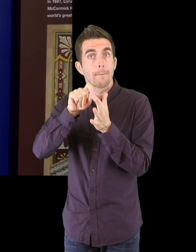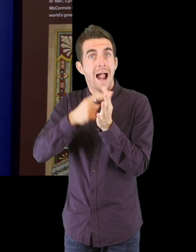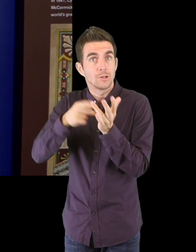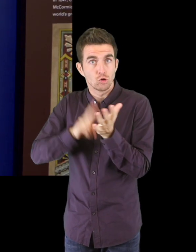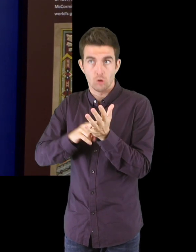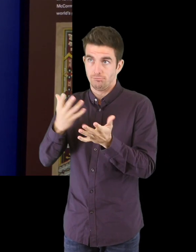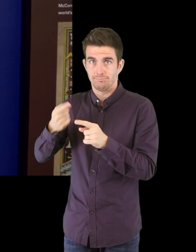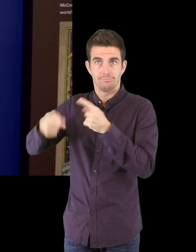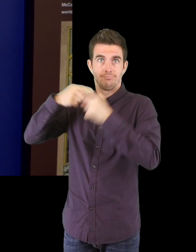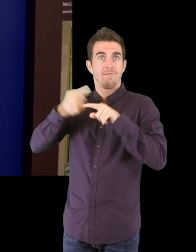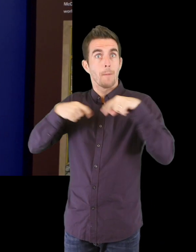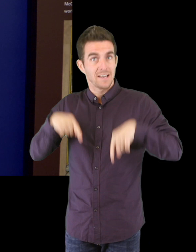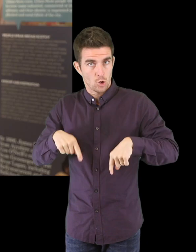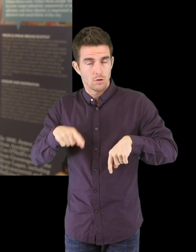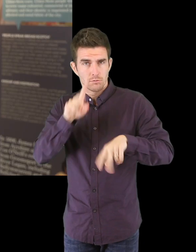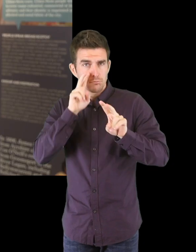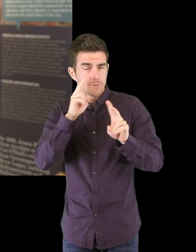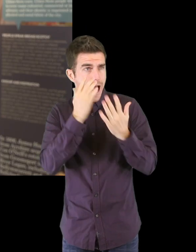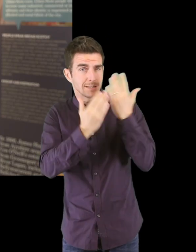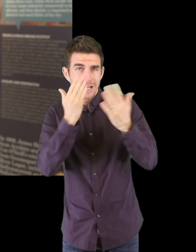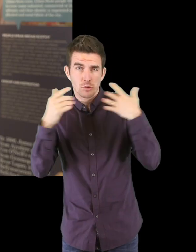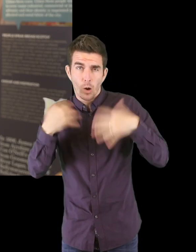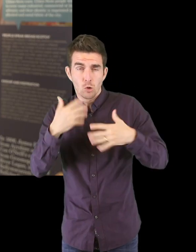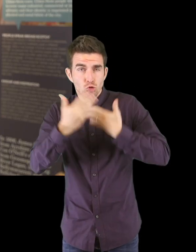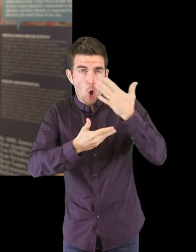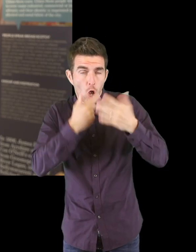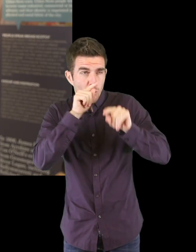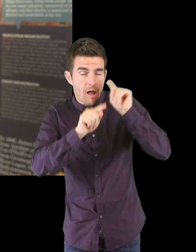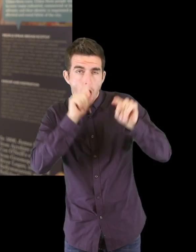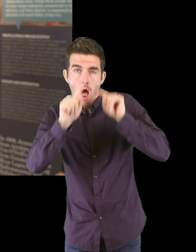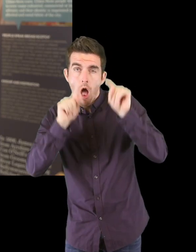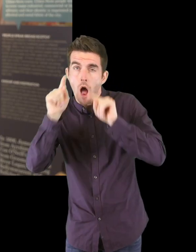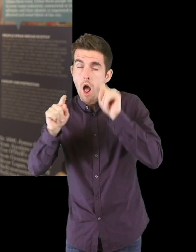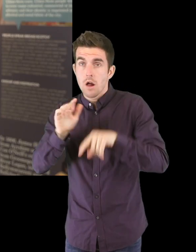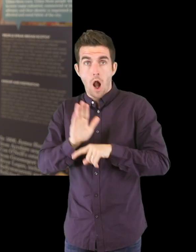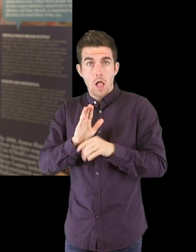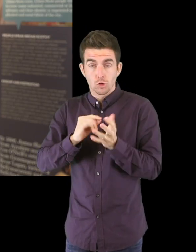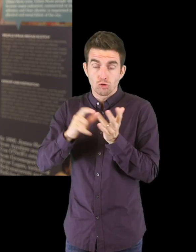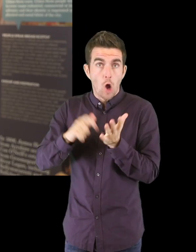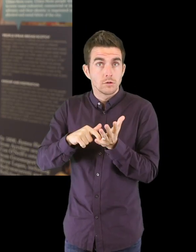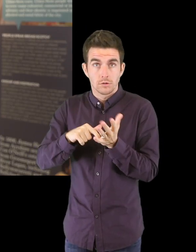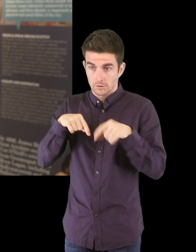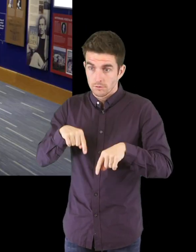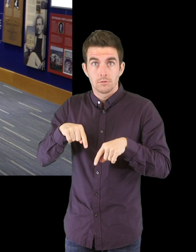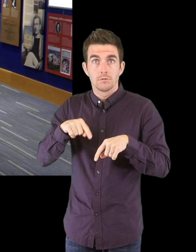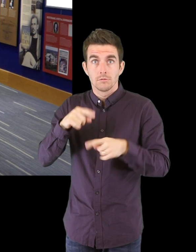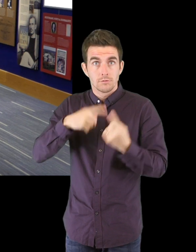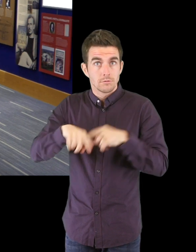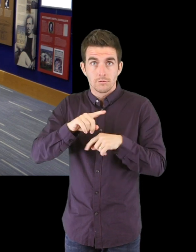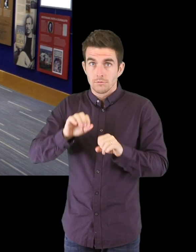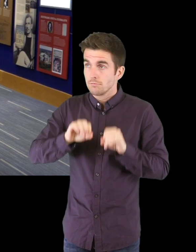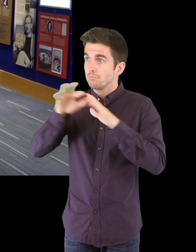Parton herself. The Montgomery Gallery provides a narrative that shows the role that the Ulster Scots or Scots-Irish have